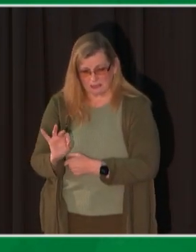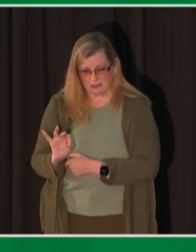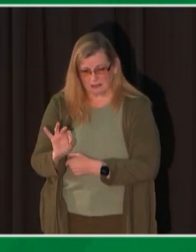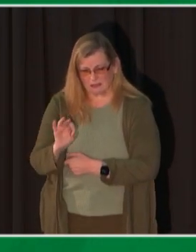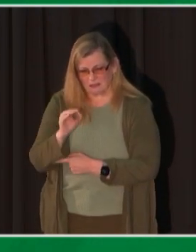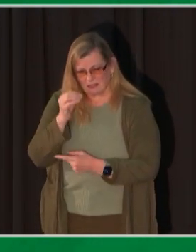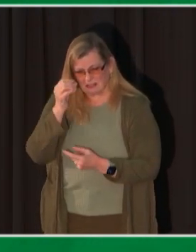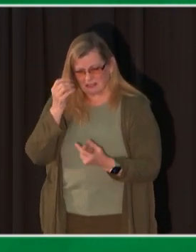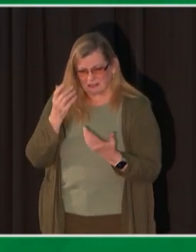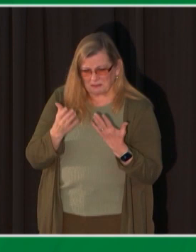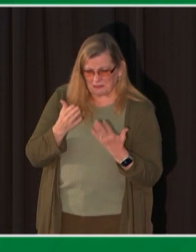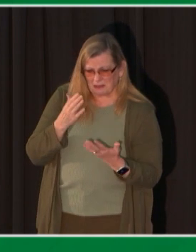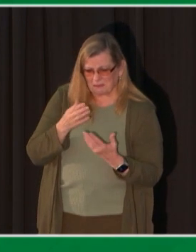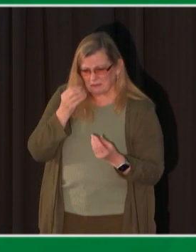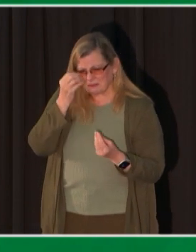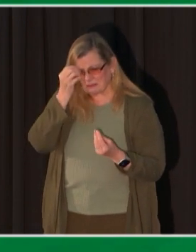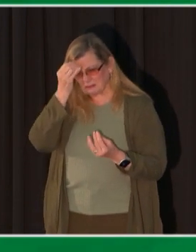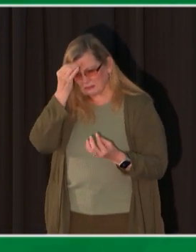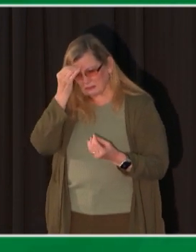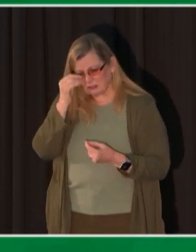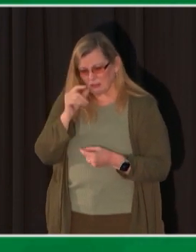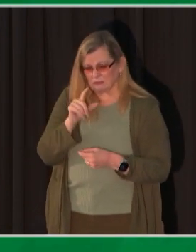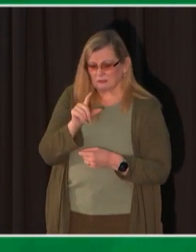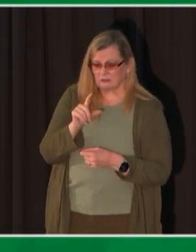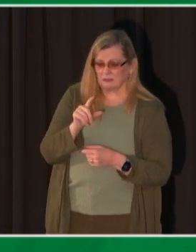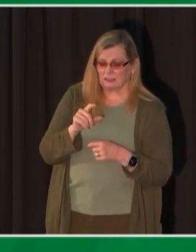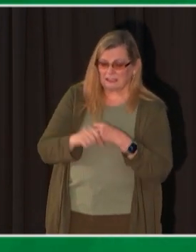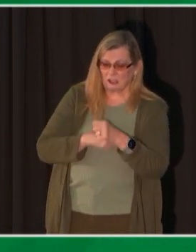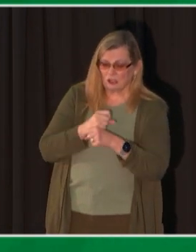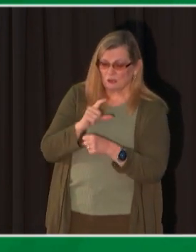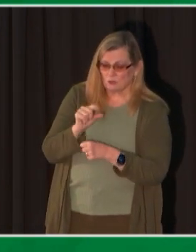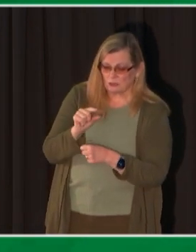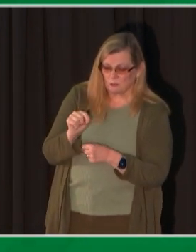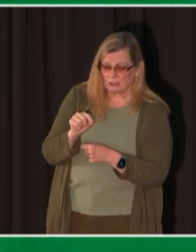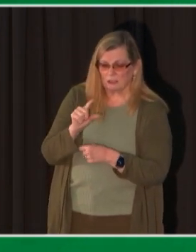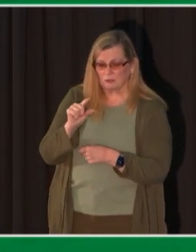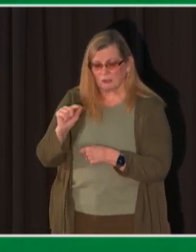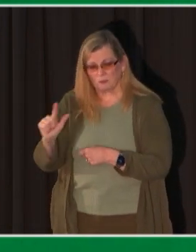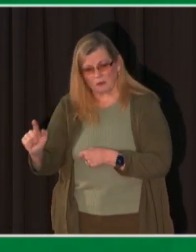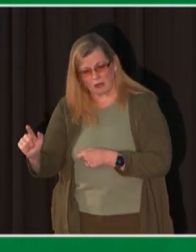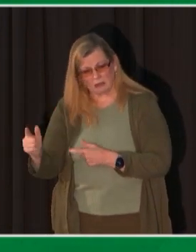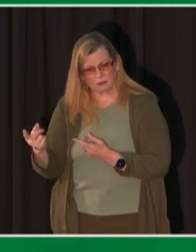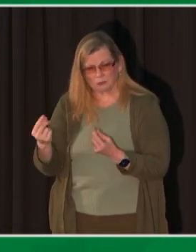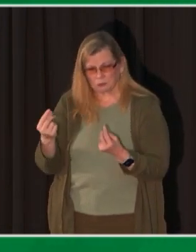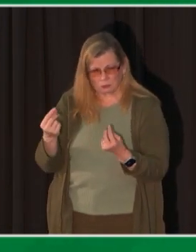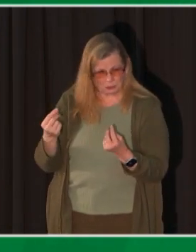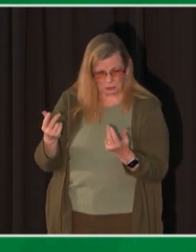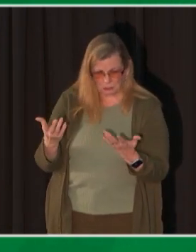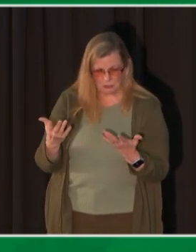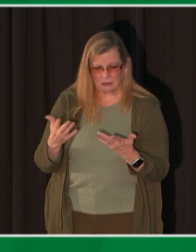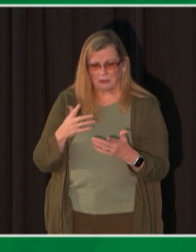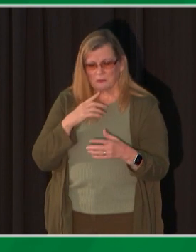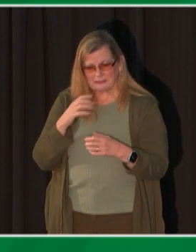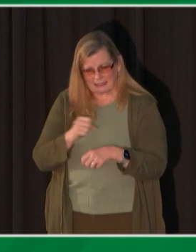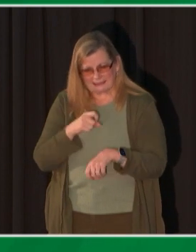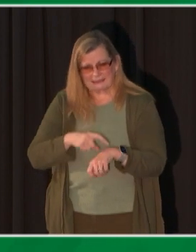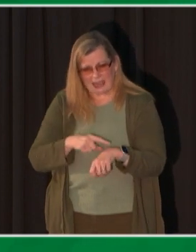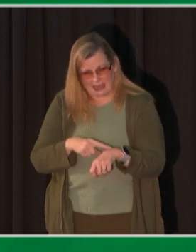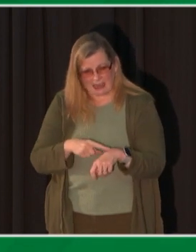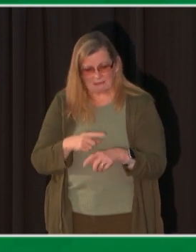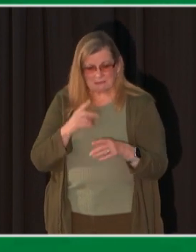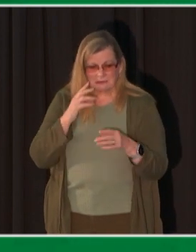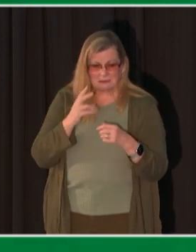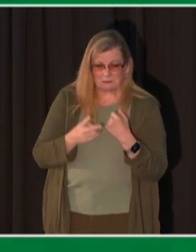year and the need to provide additional in-person learning time for students, as the mayor indicated earlier, we believe that preserving some